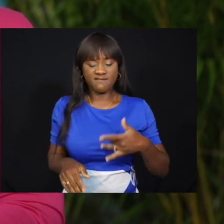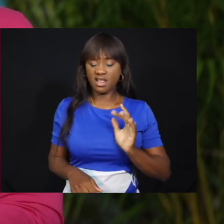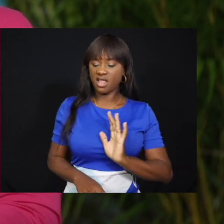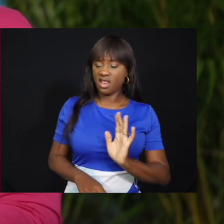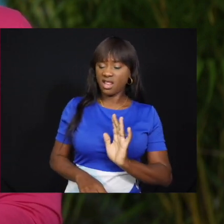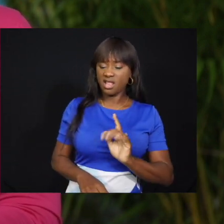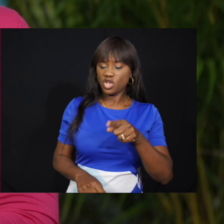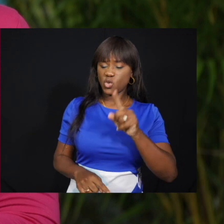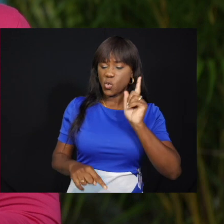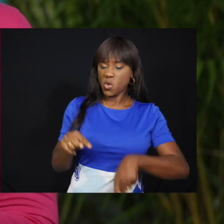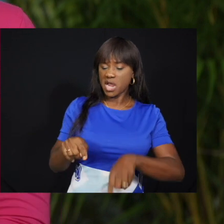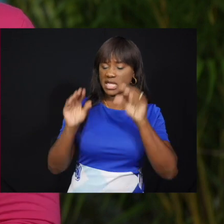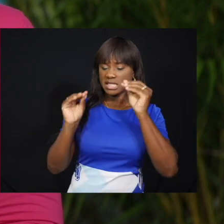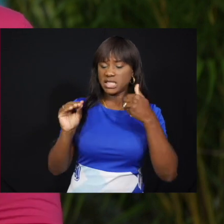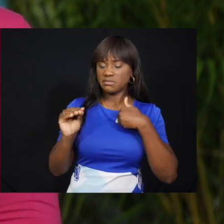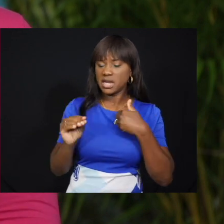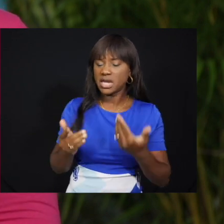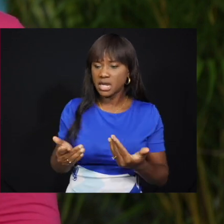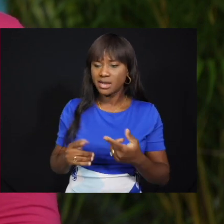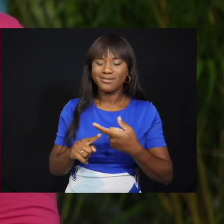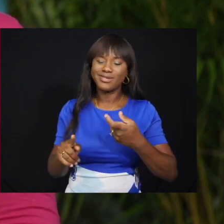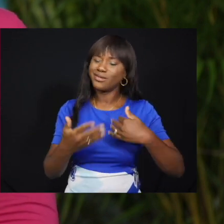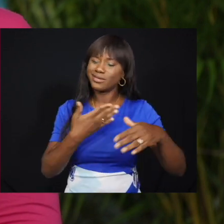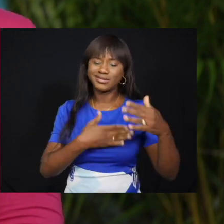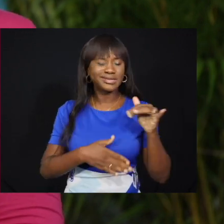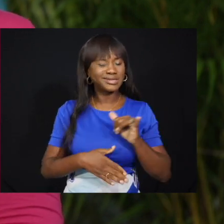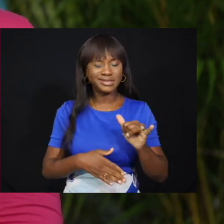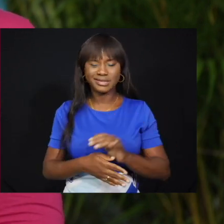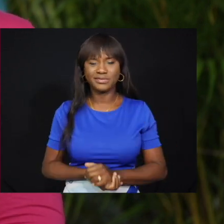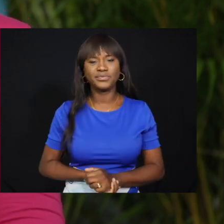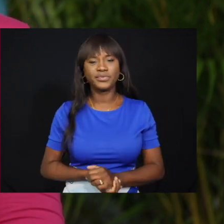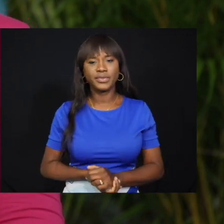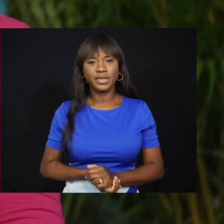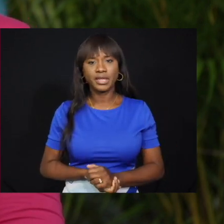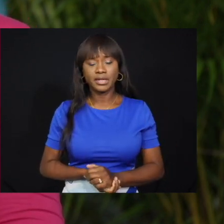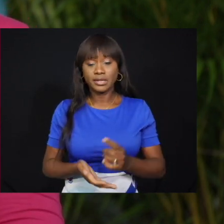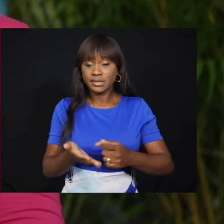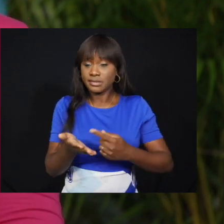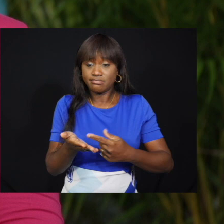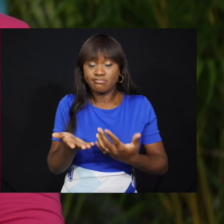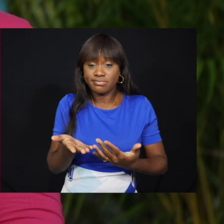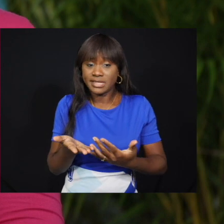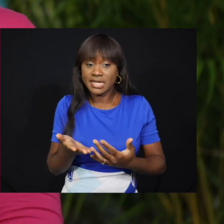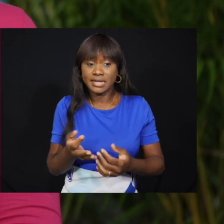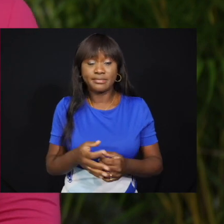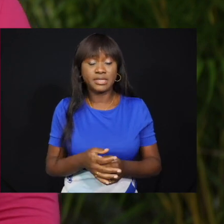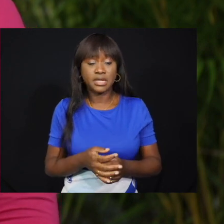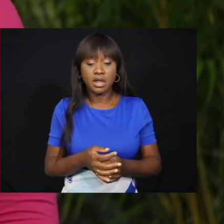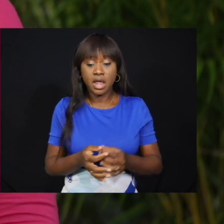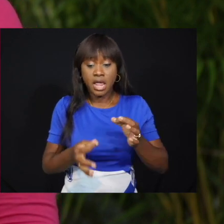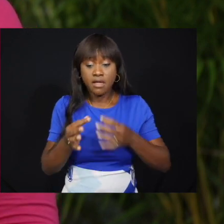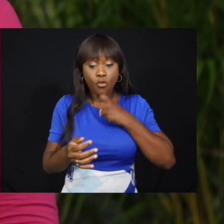sometimes the older person because that's the way they have been accustomed doing it. And sometimes it comes through even more forcibly for those who might be in